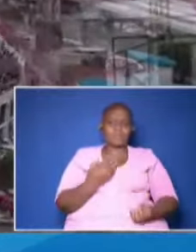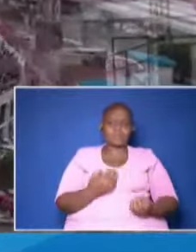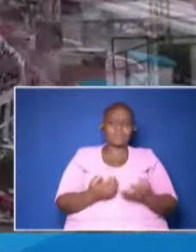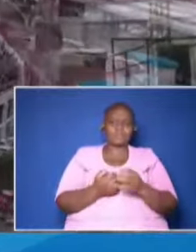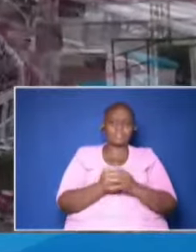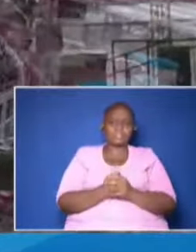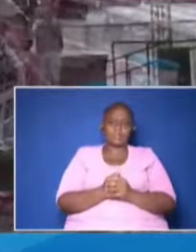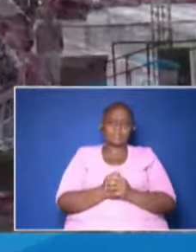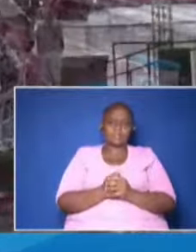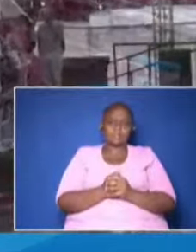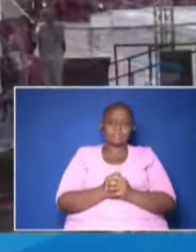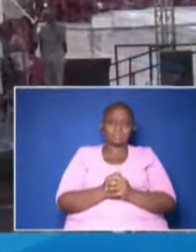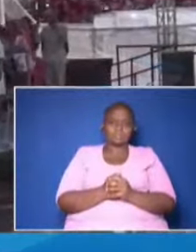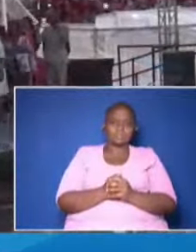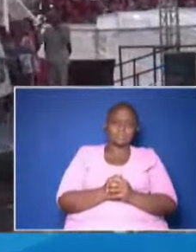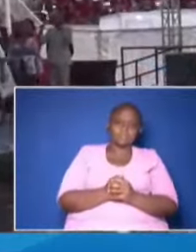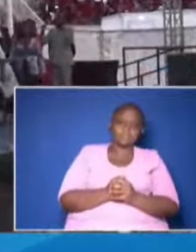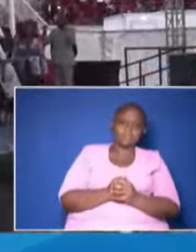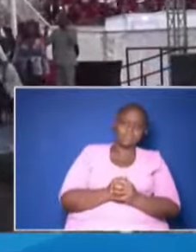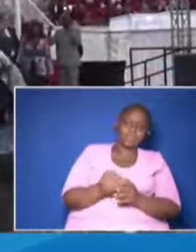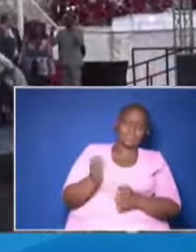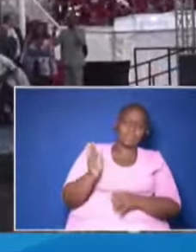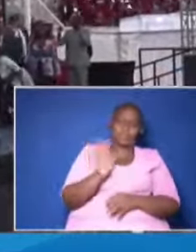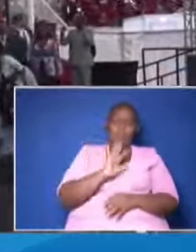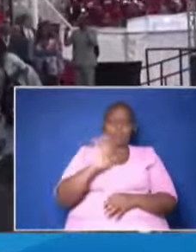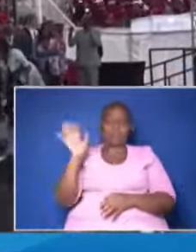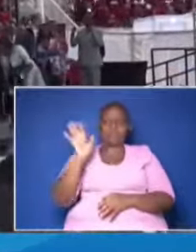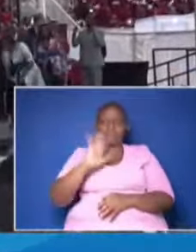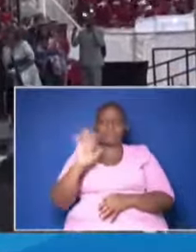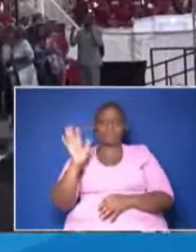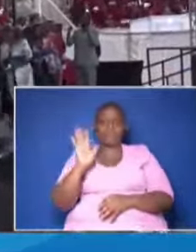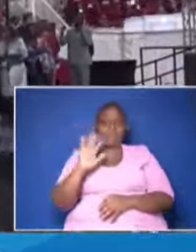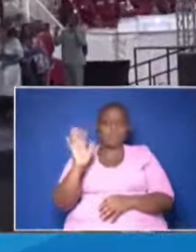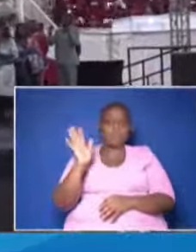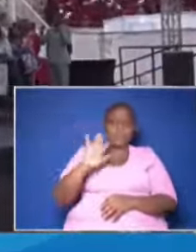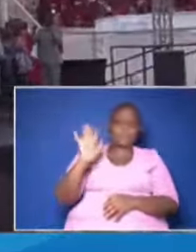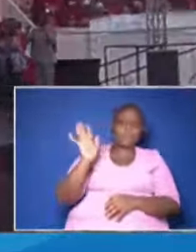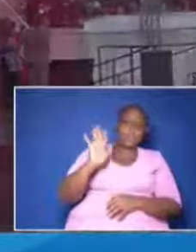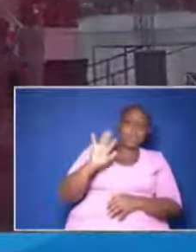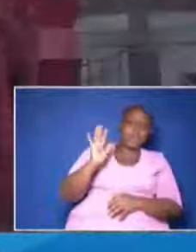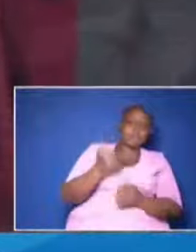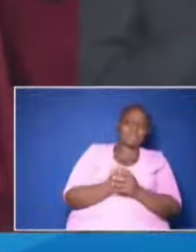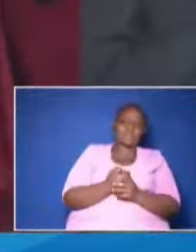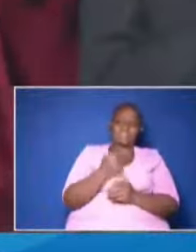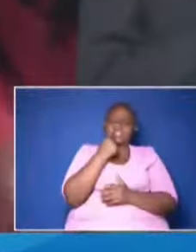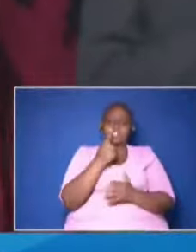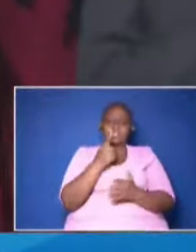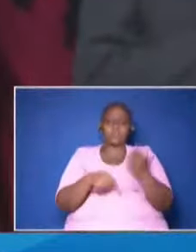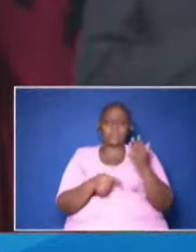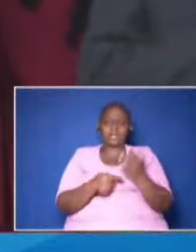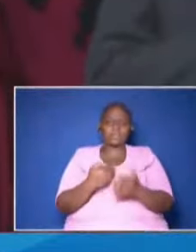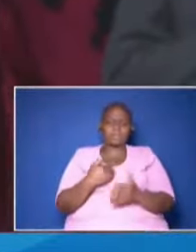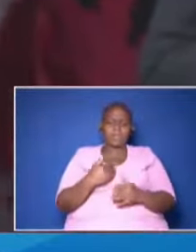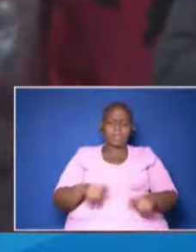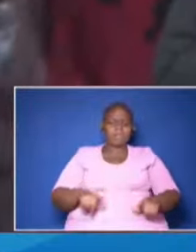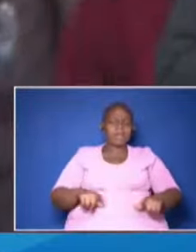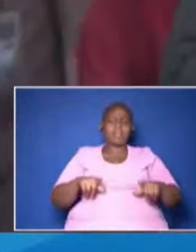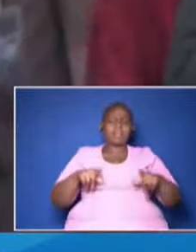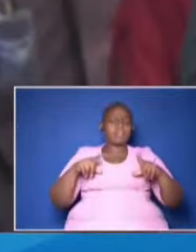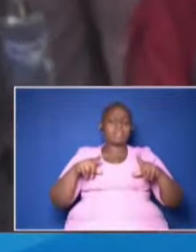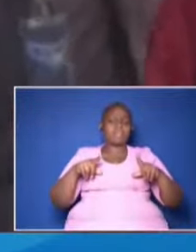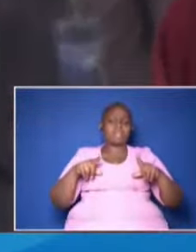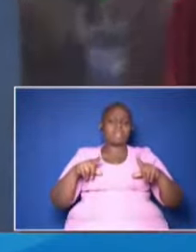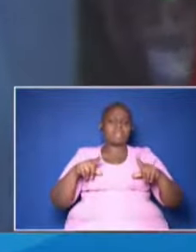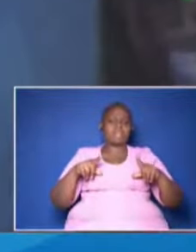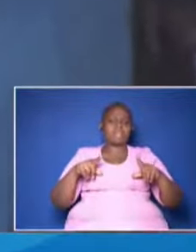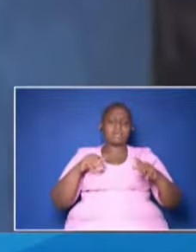miracles come on wave those handkerchiefs wave them wave them wave them say I live a life